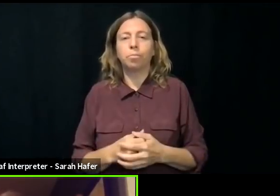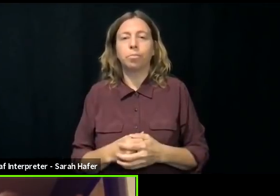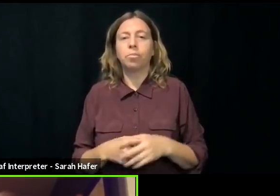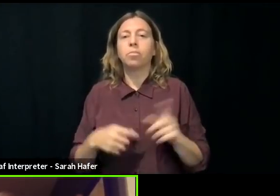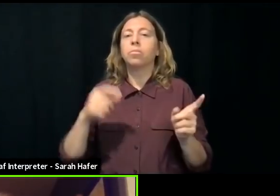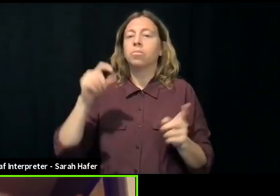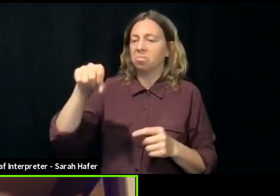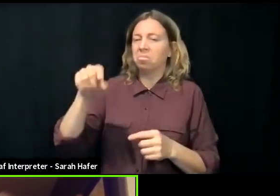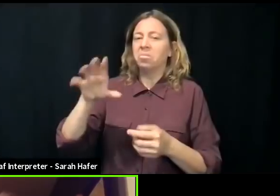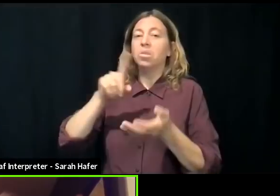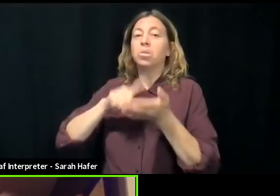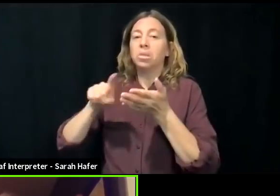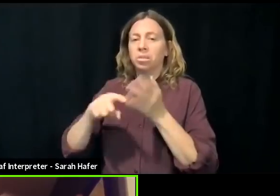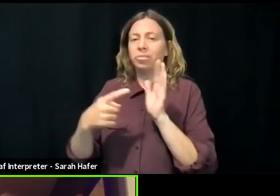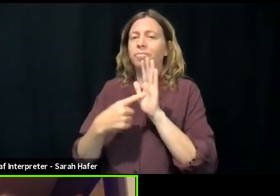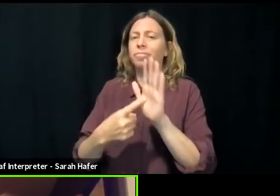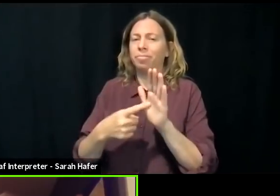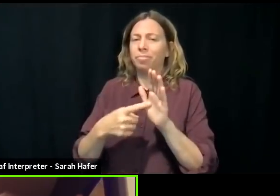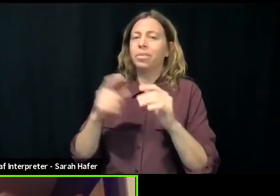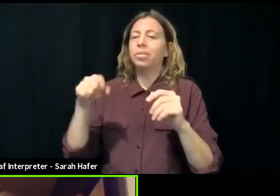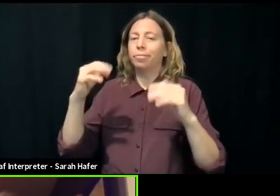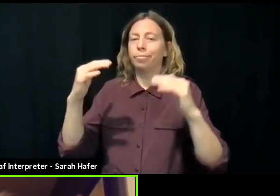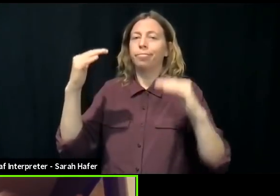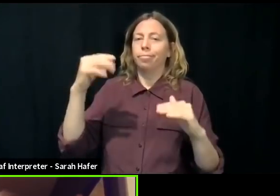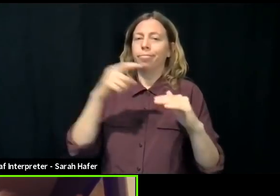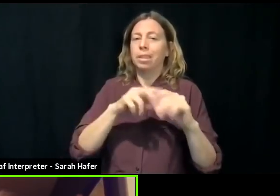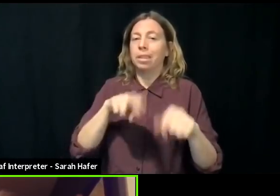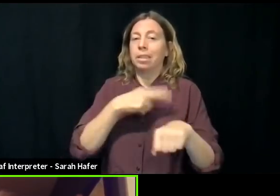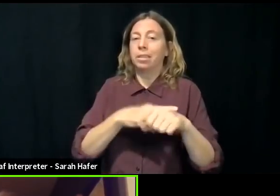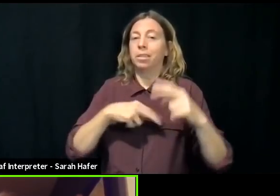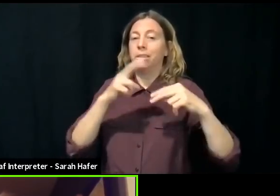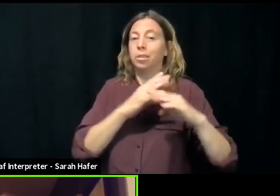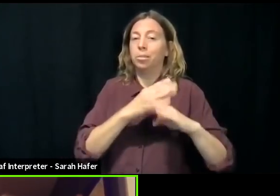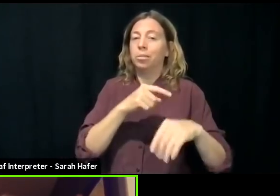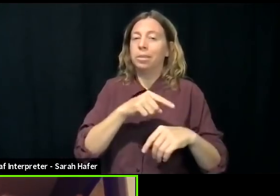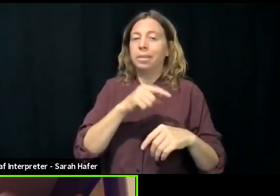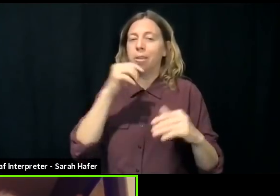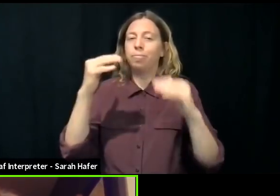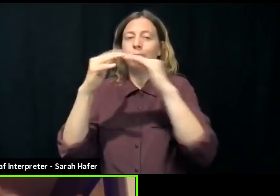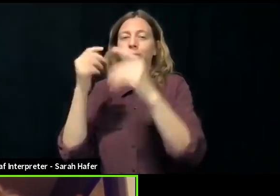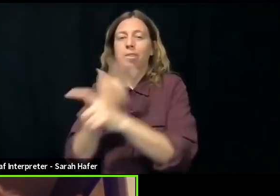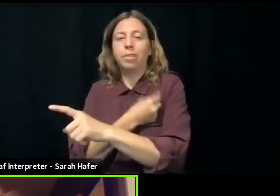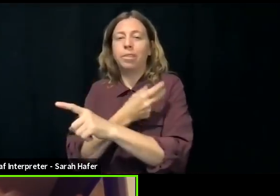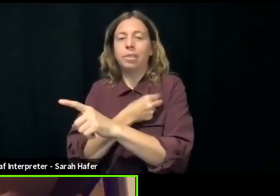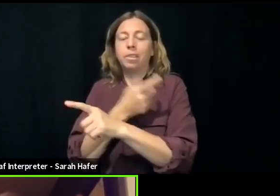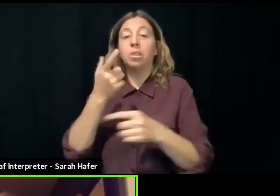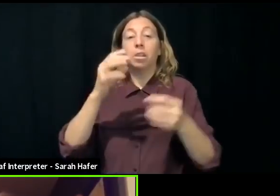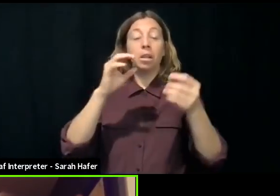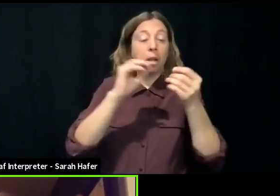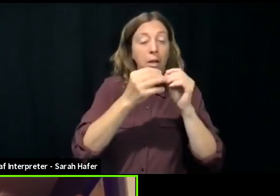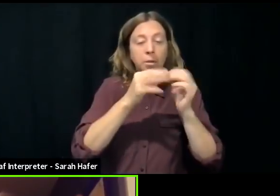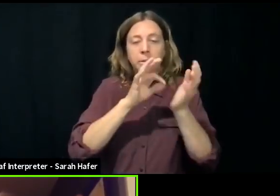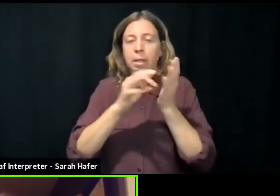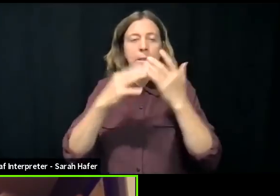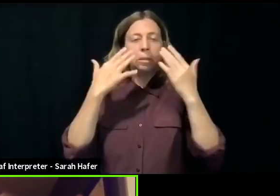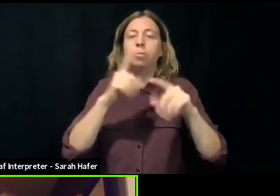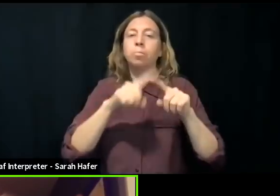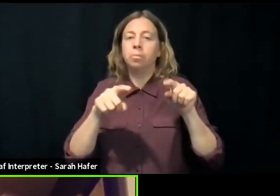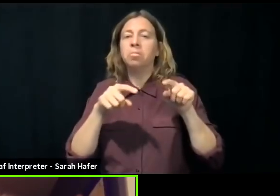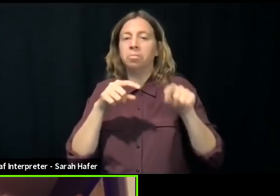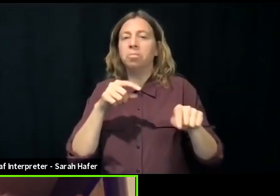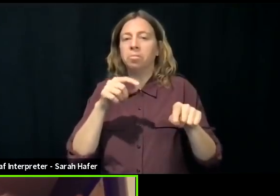that. It's difficult to fully predict that immunity in the real world because it's not just the antibodies that can be easily measured in the lab,